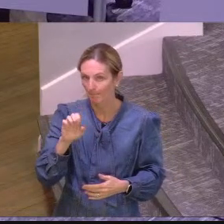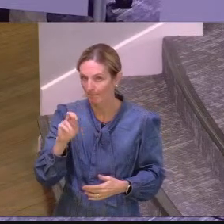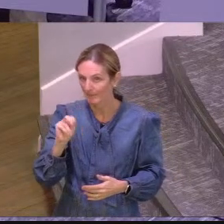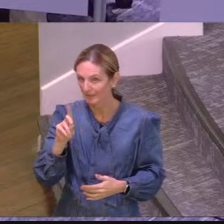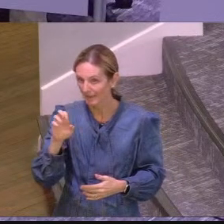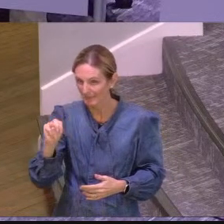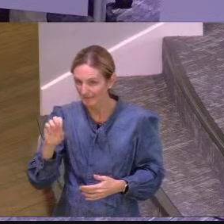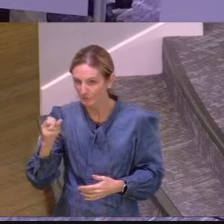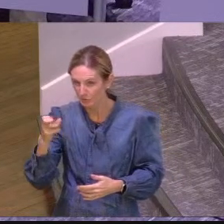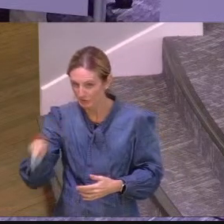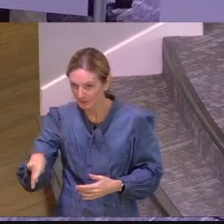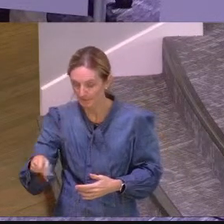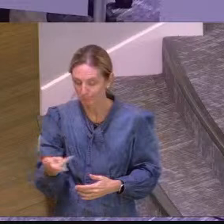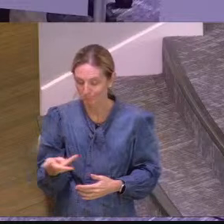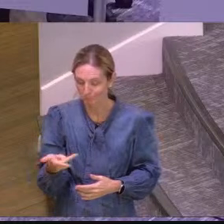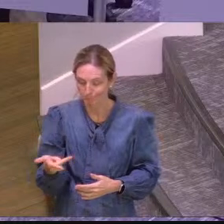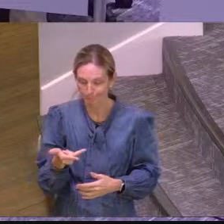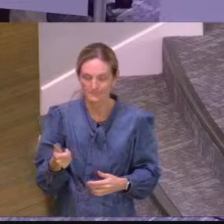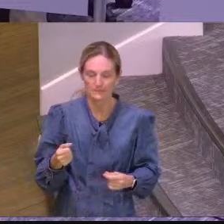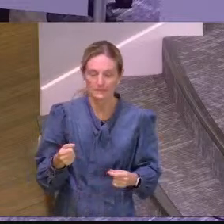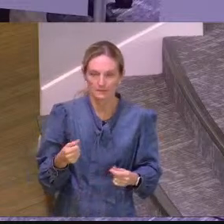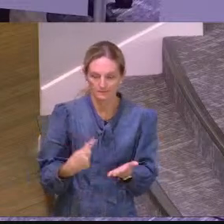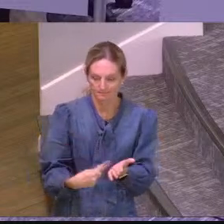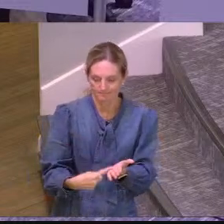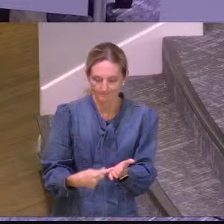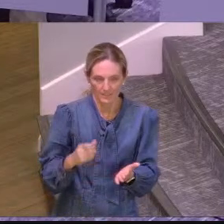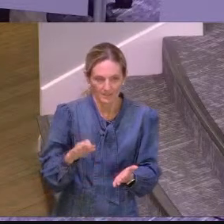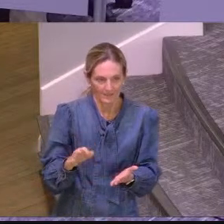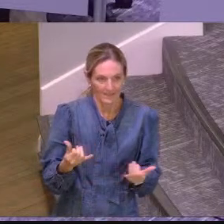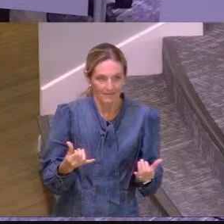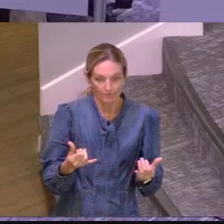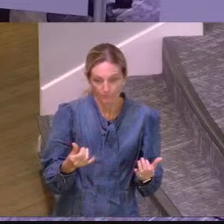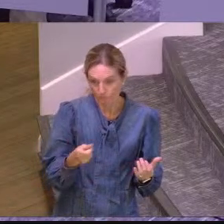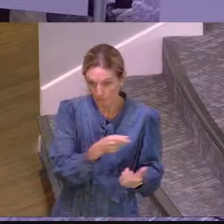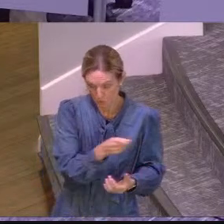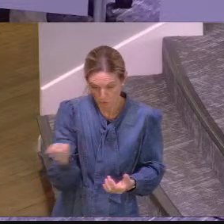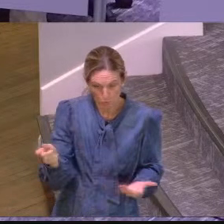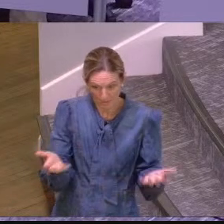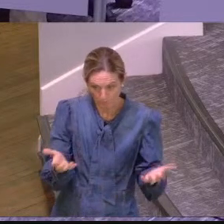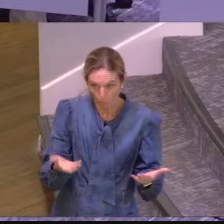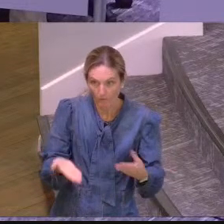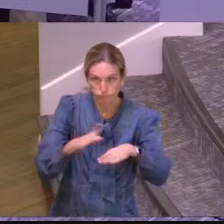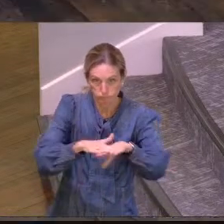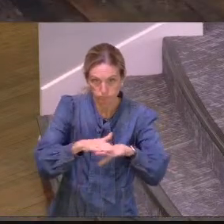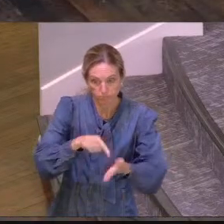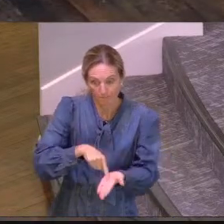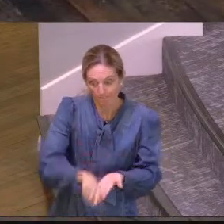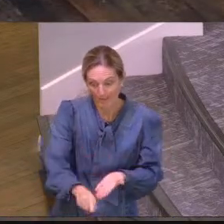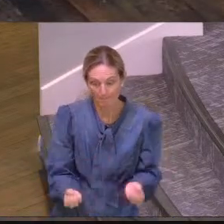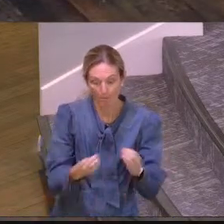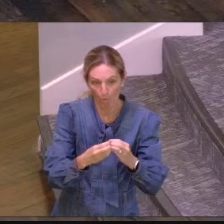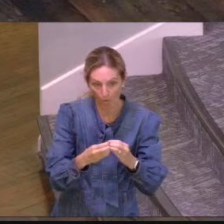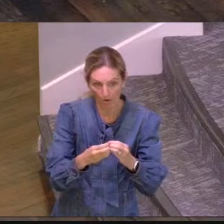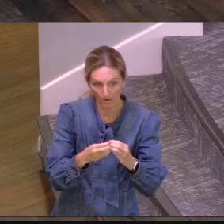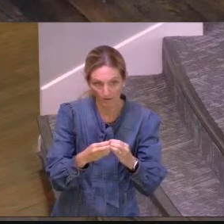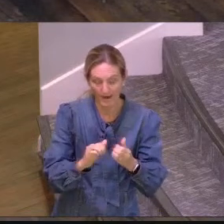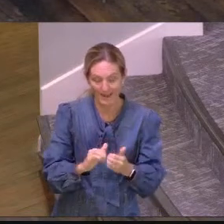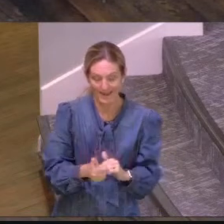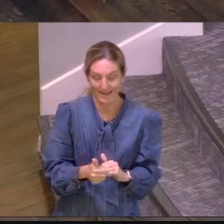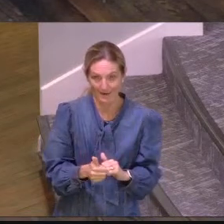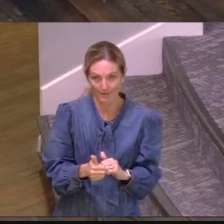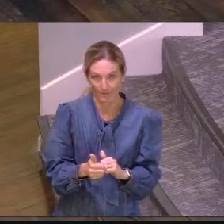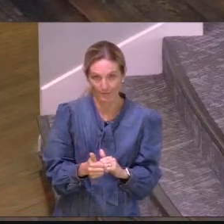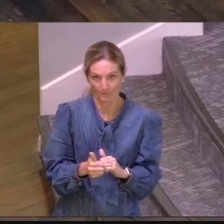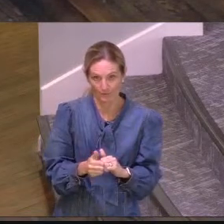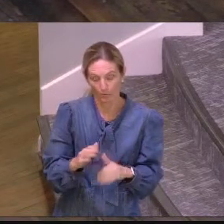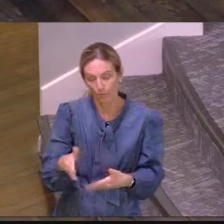kind of looked at is if it's still the will of the board that we increase wages more, the way that we would